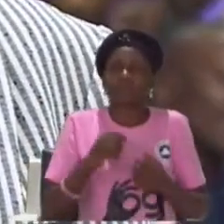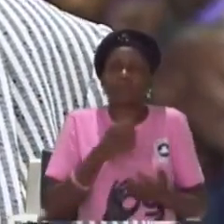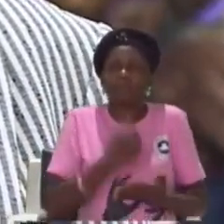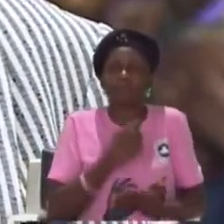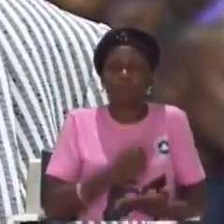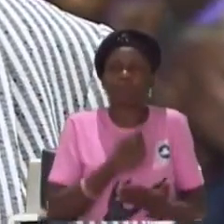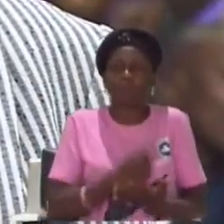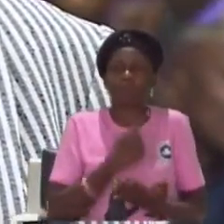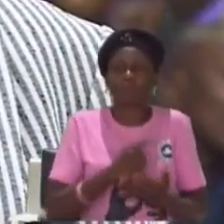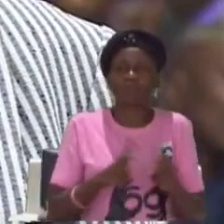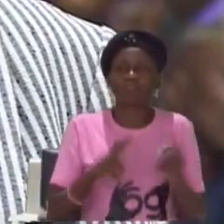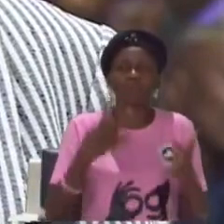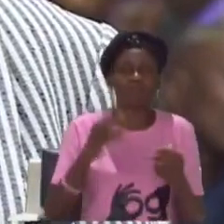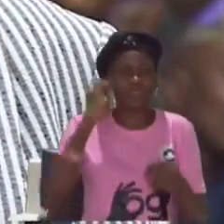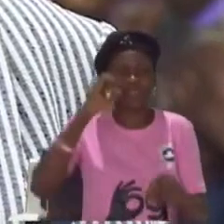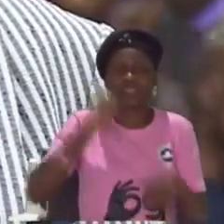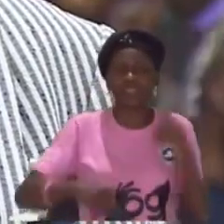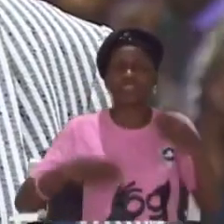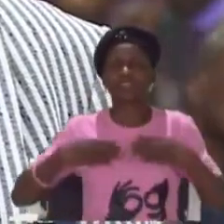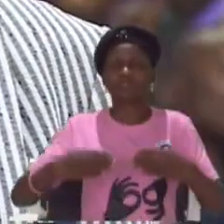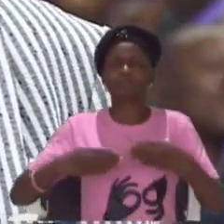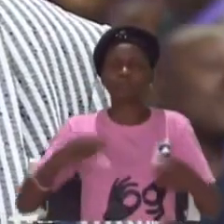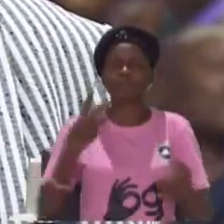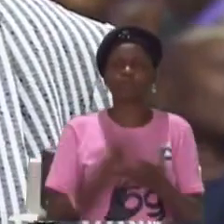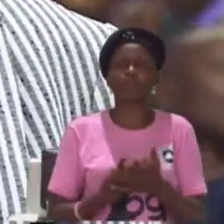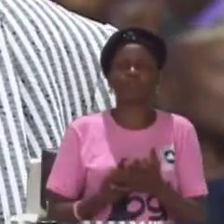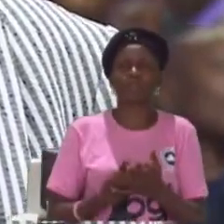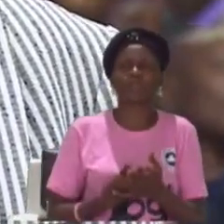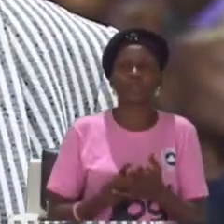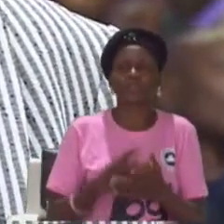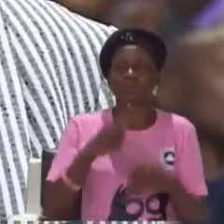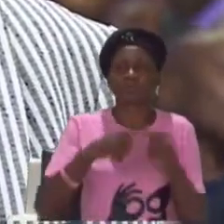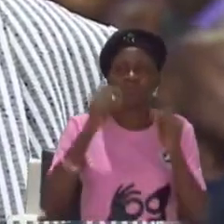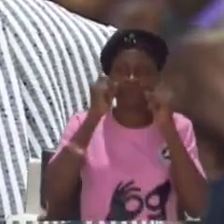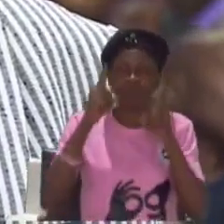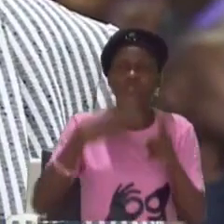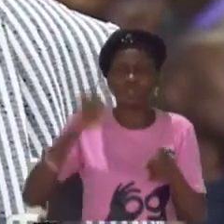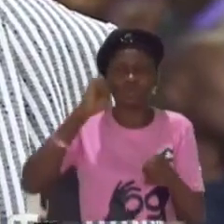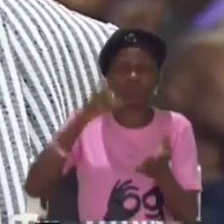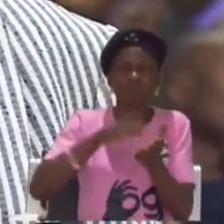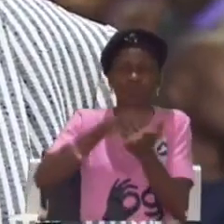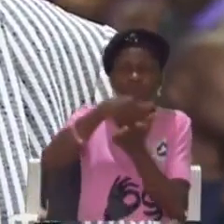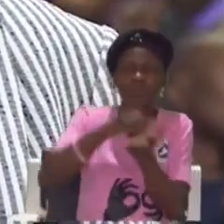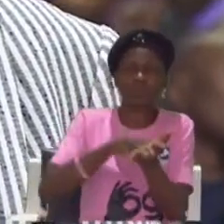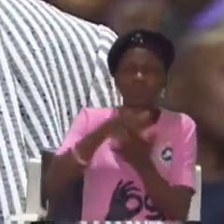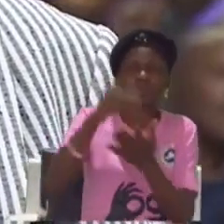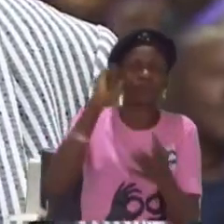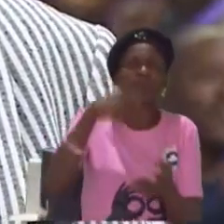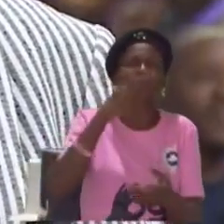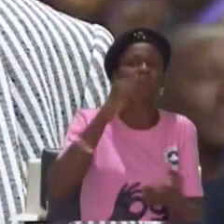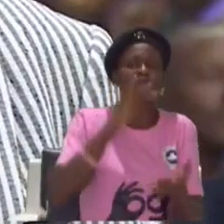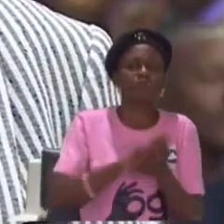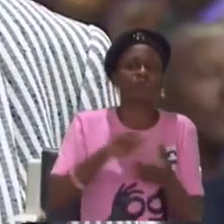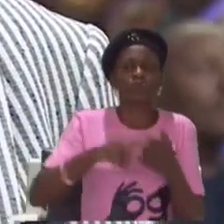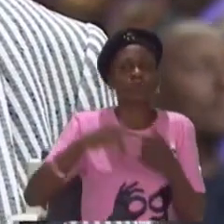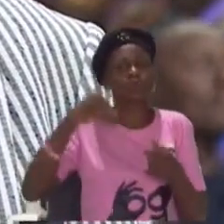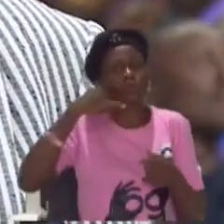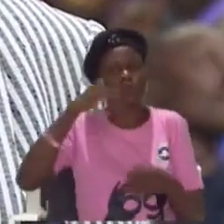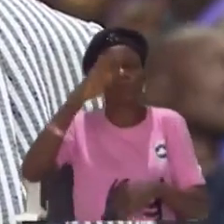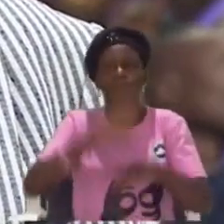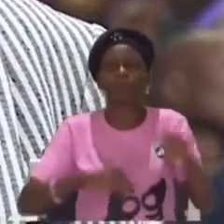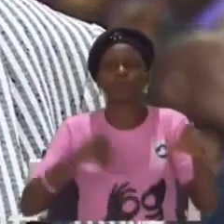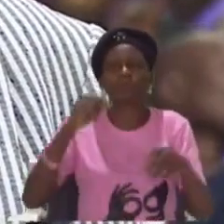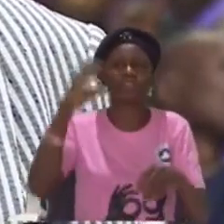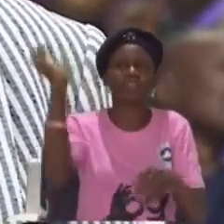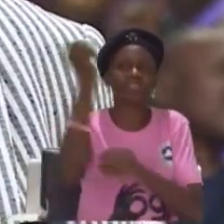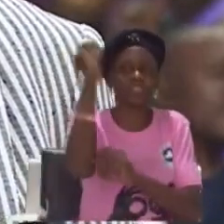fast. I couldn't breathe when I woke up. And I was fainting. I told my wife to call the ambulance.